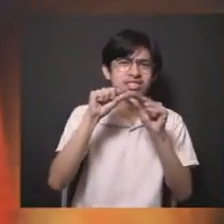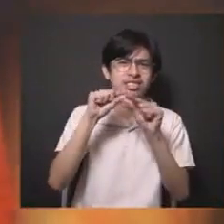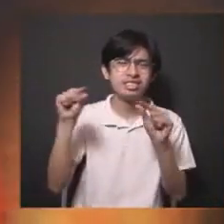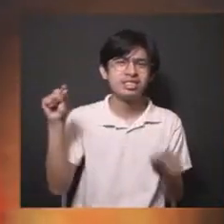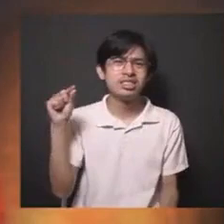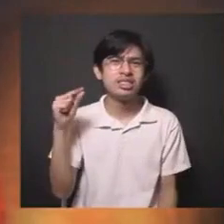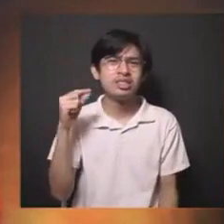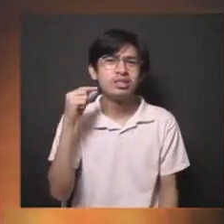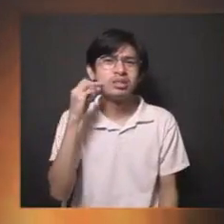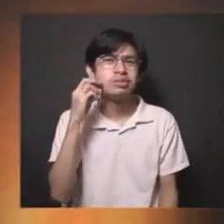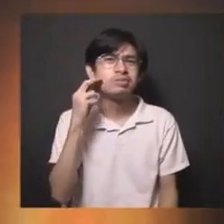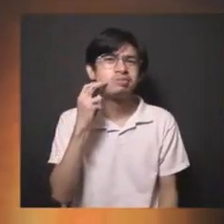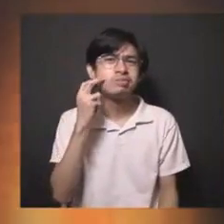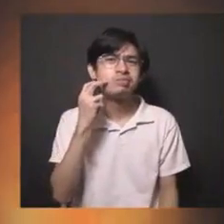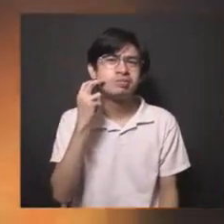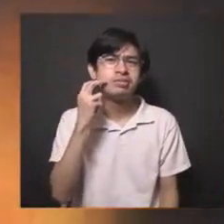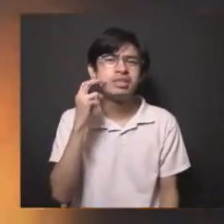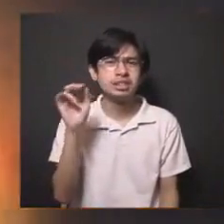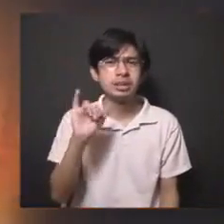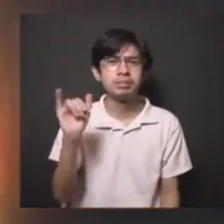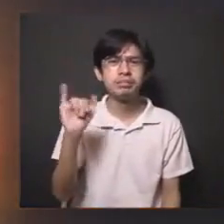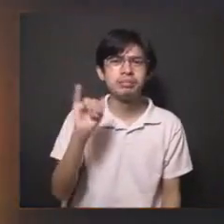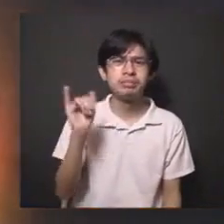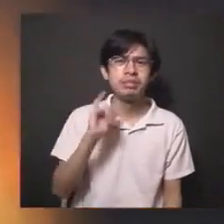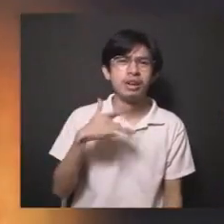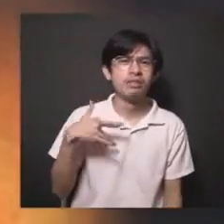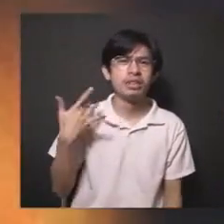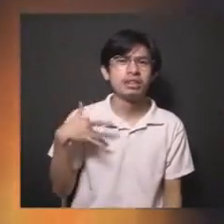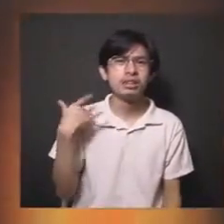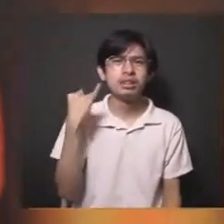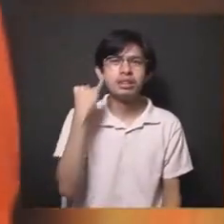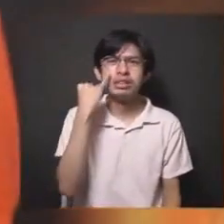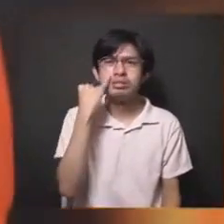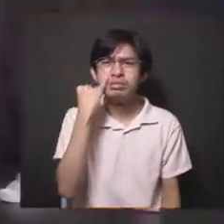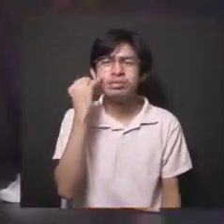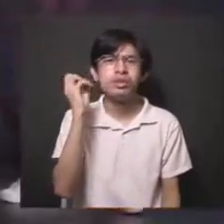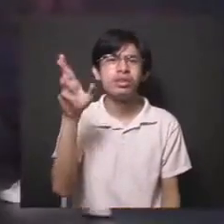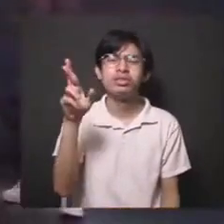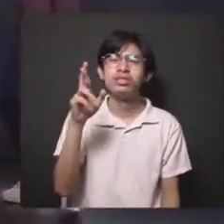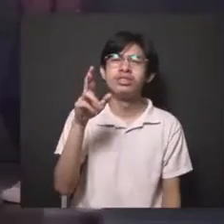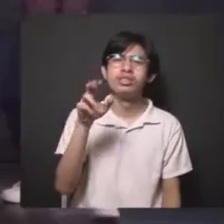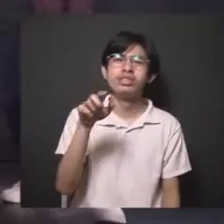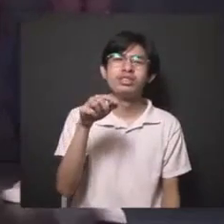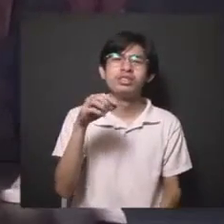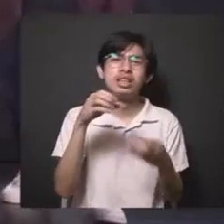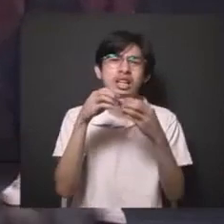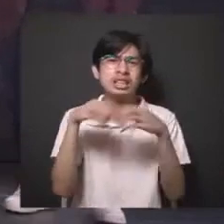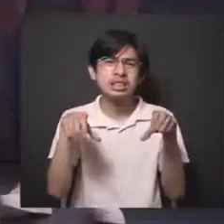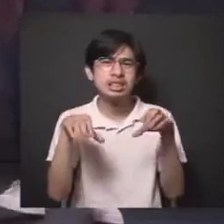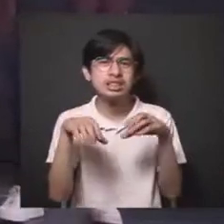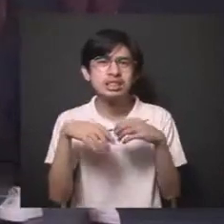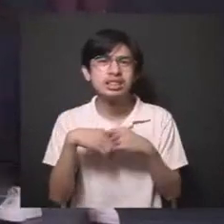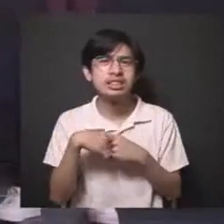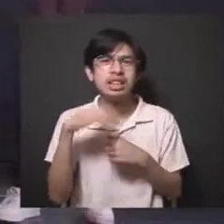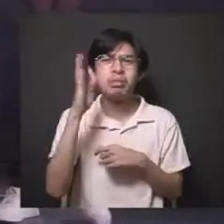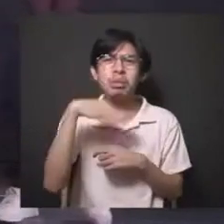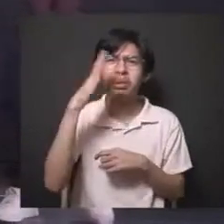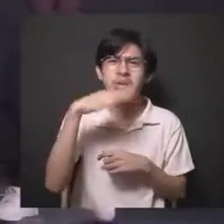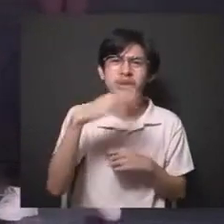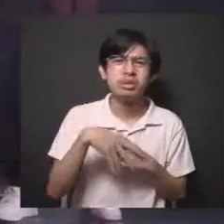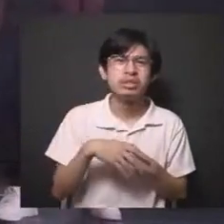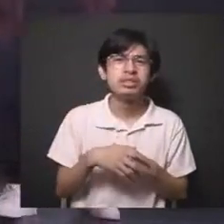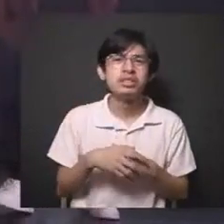it. It's... Sorry, ah. Parang gusto niyo na umalis